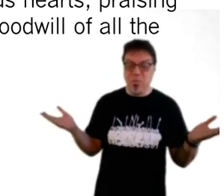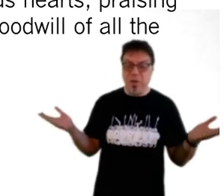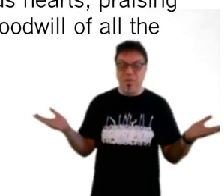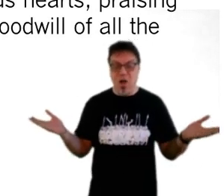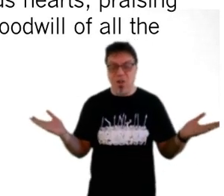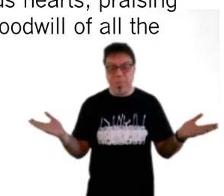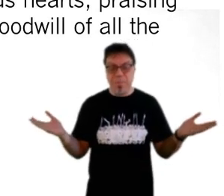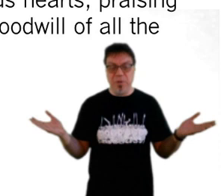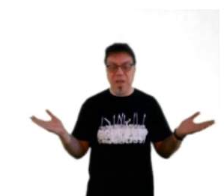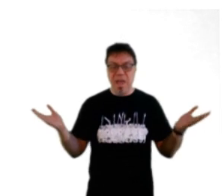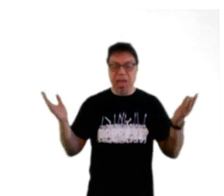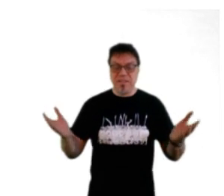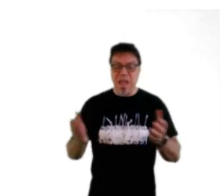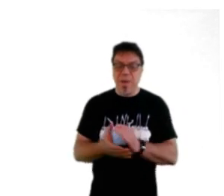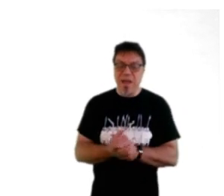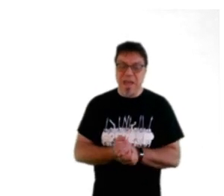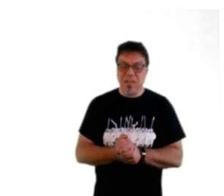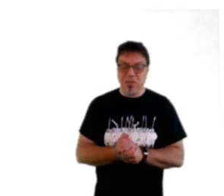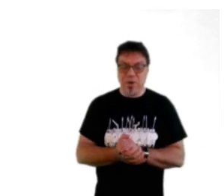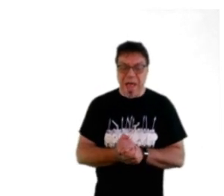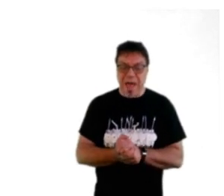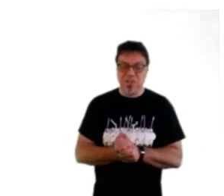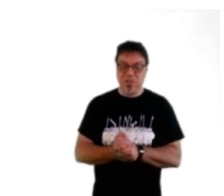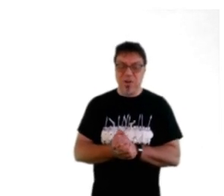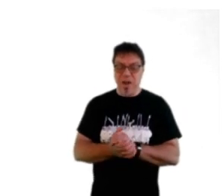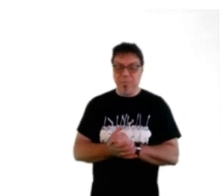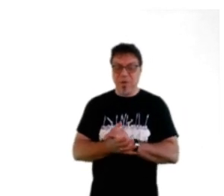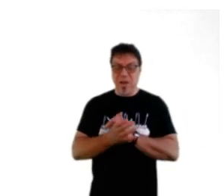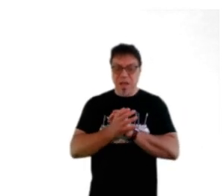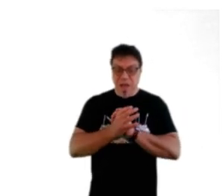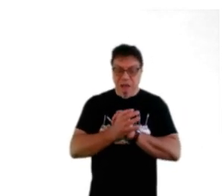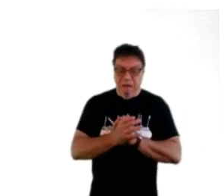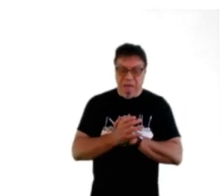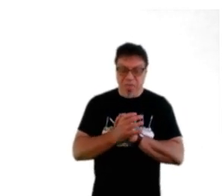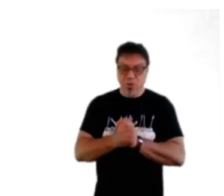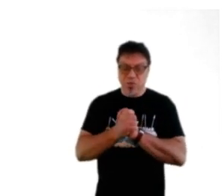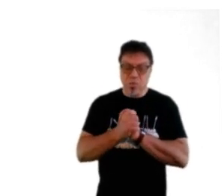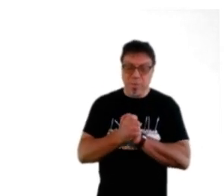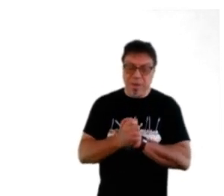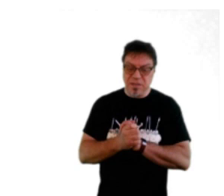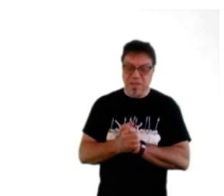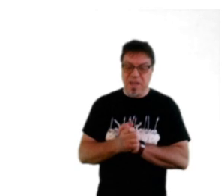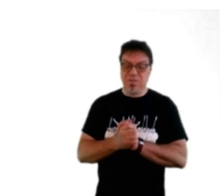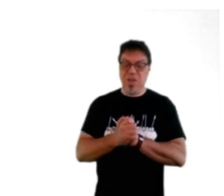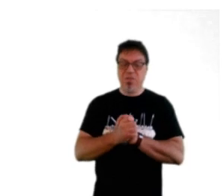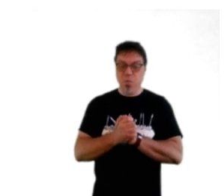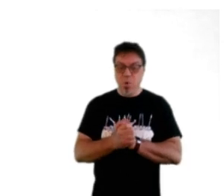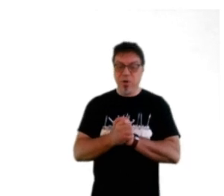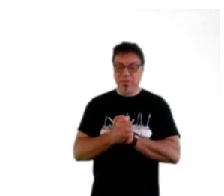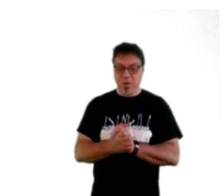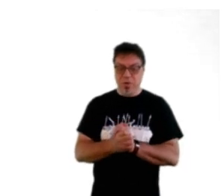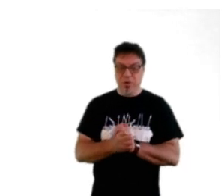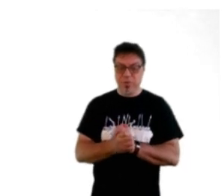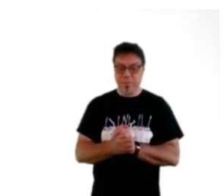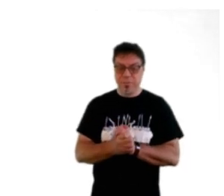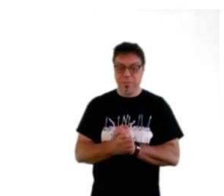the goodwill of all the people. And day by day, the Lord added to their number those who were being saved. The word